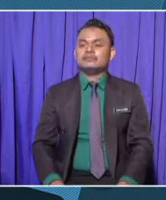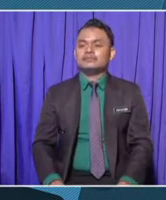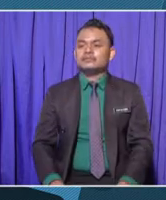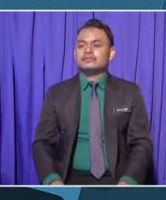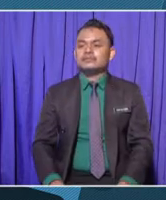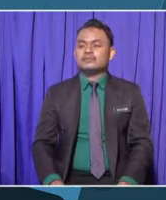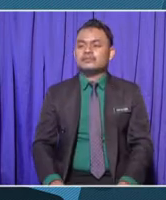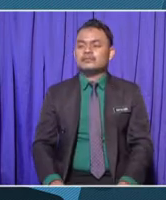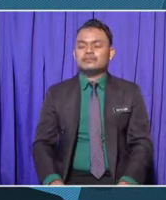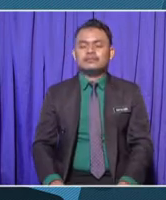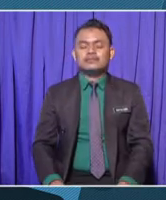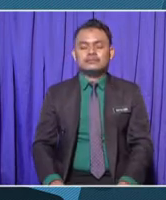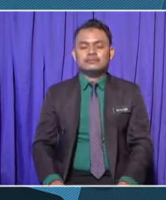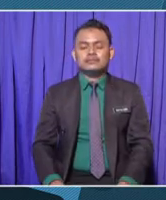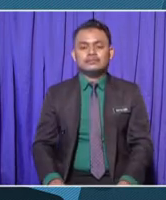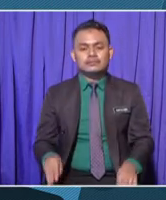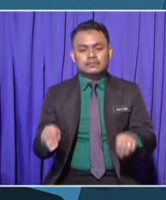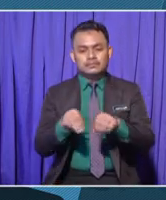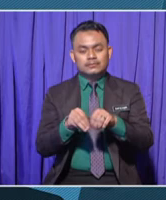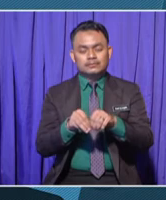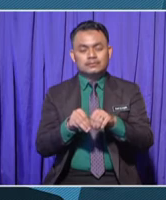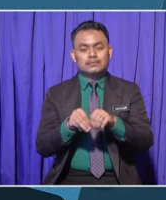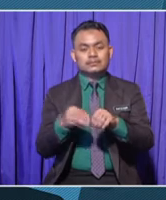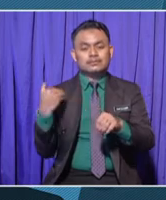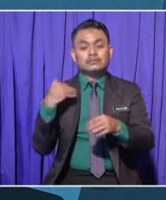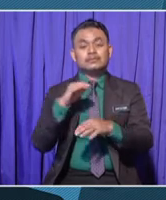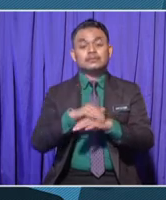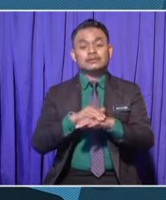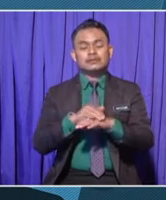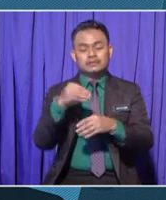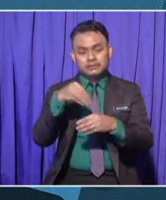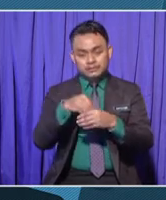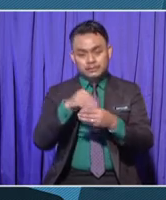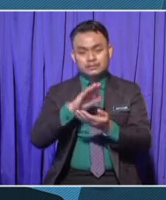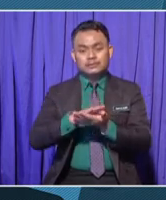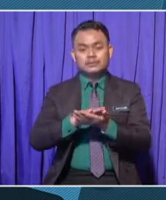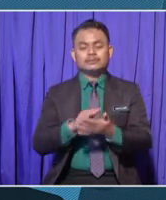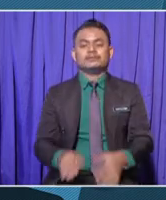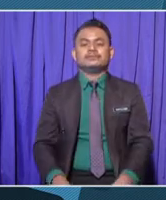This magnet usually uses in school laboratory.